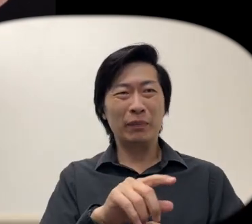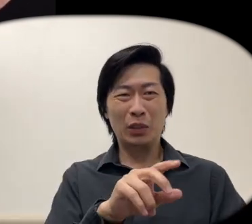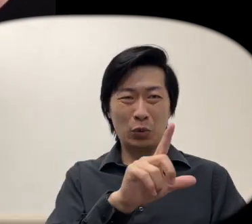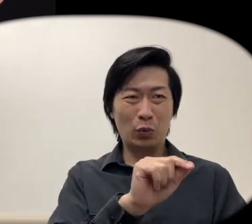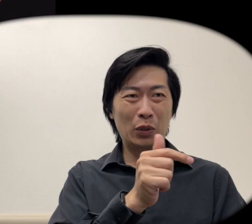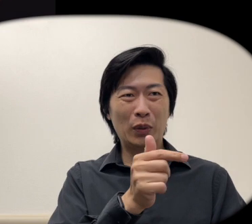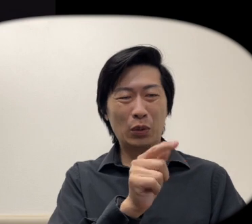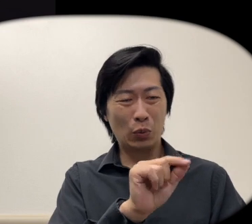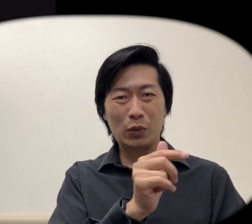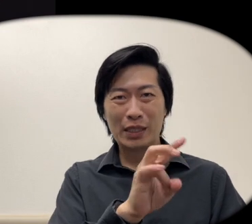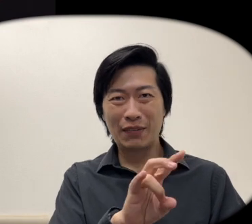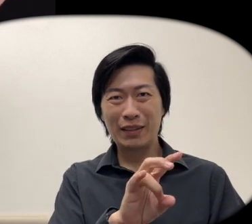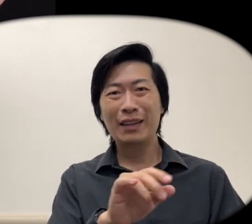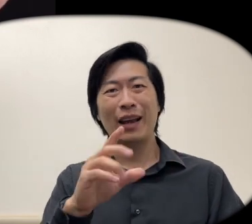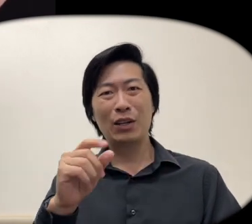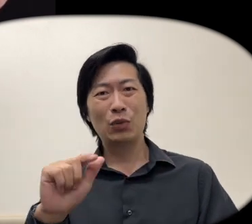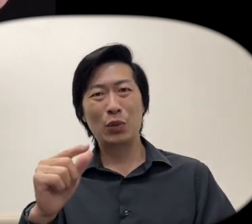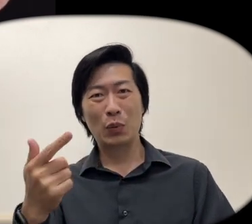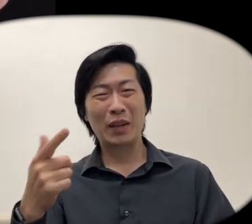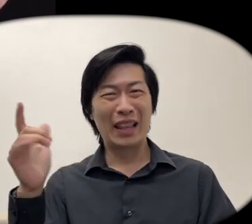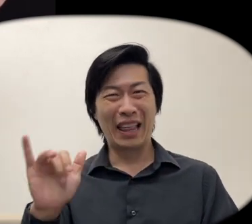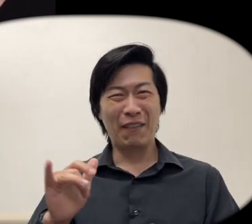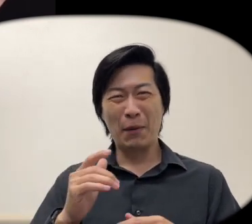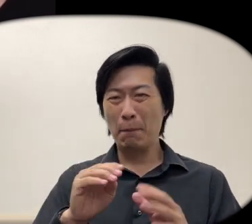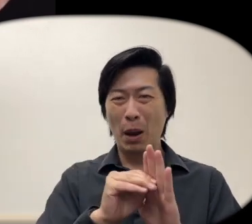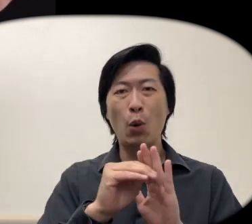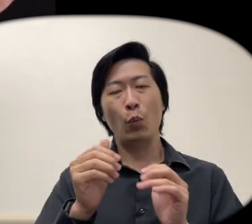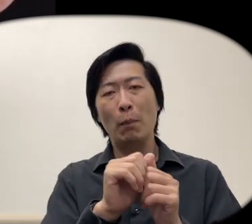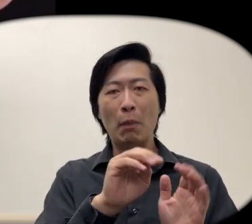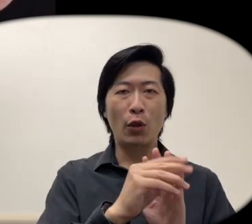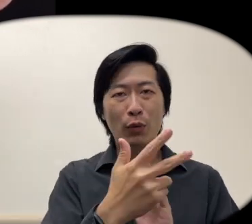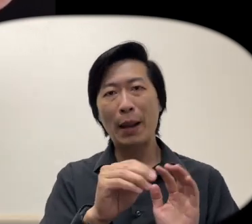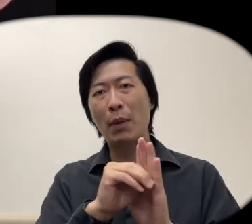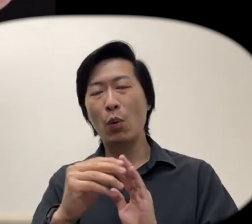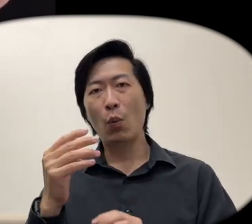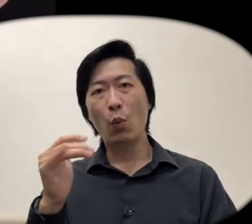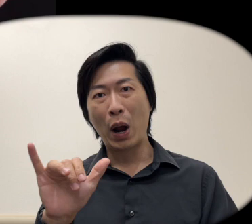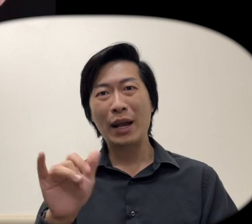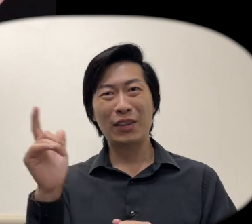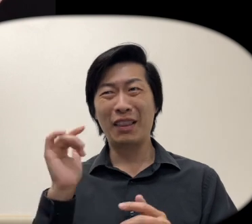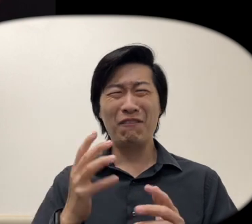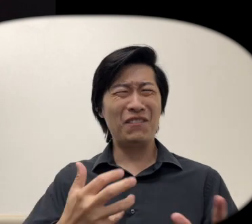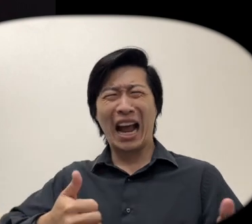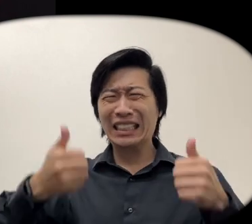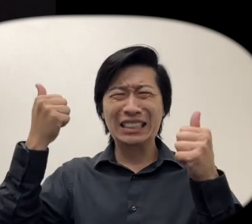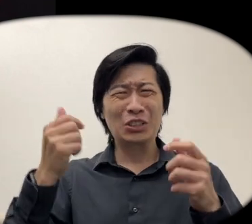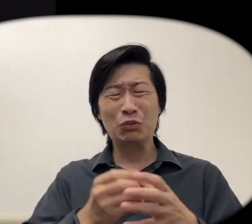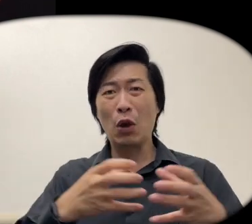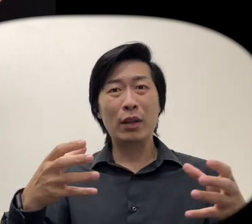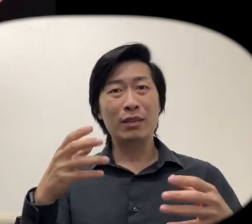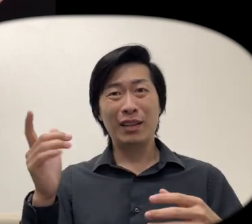Y. So this is their fastest growth that they've really ever had in the history of the company. Tesla was able to grow 17% per quarter